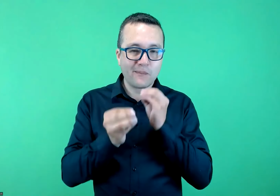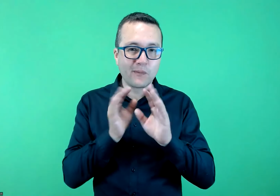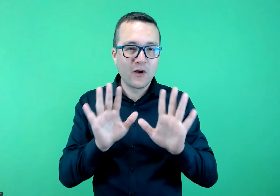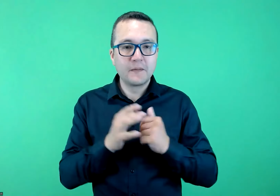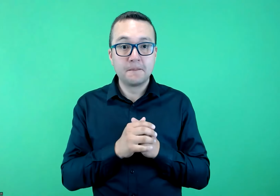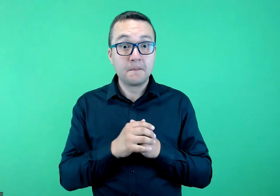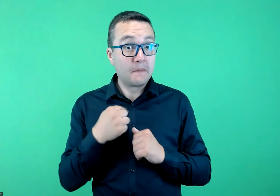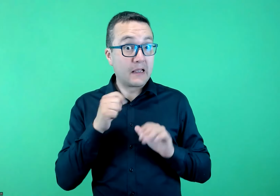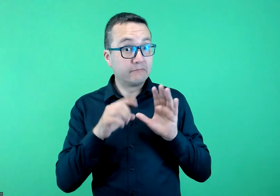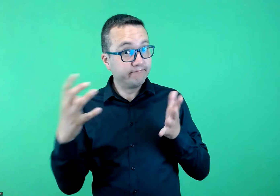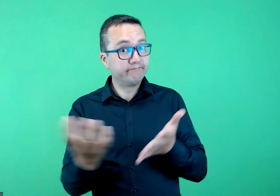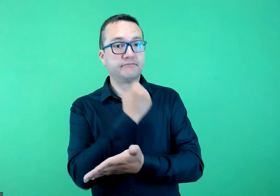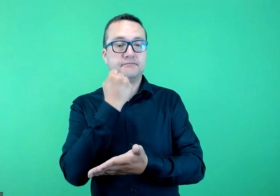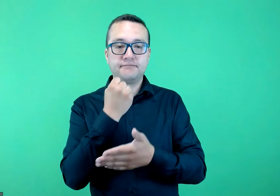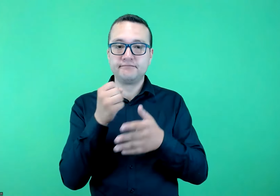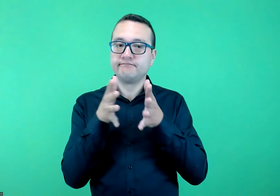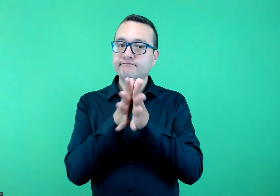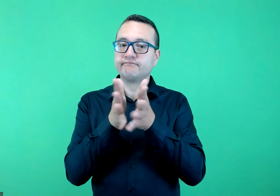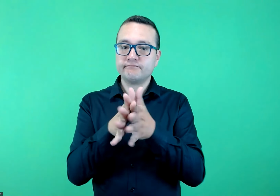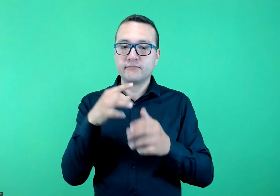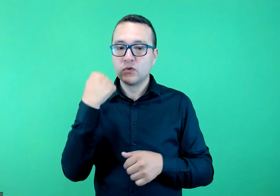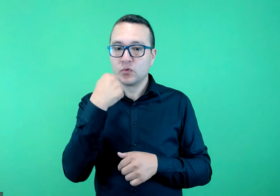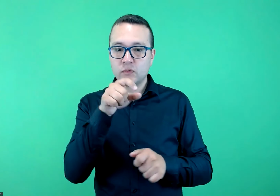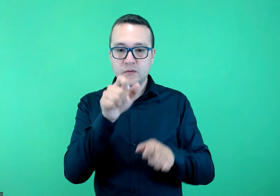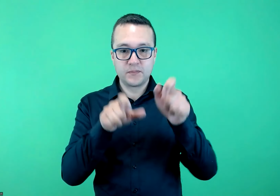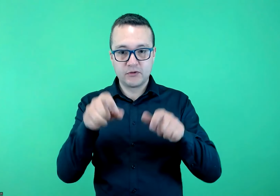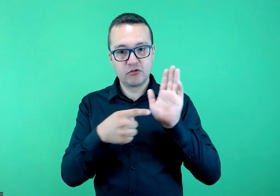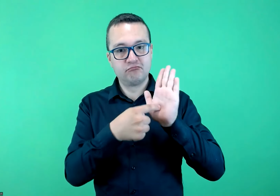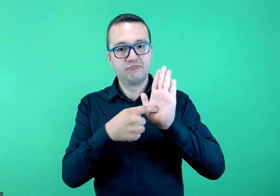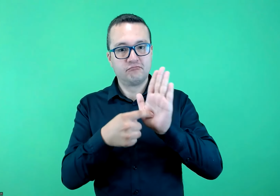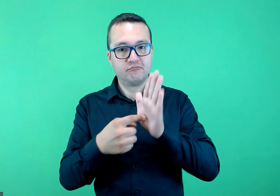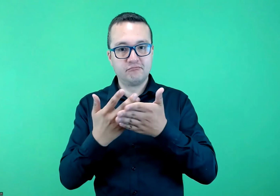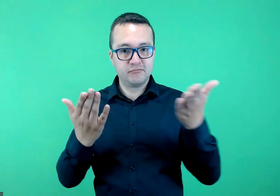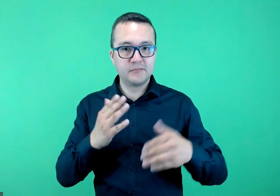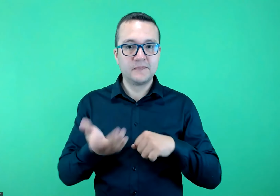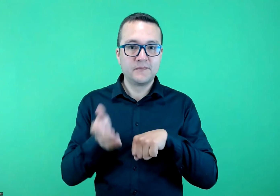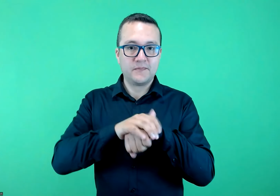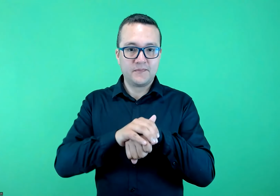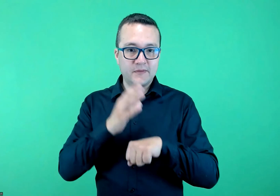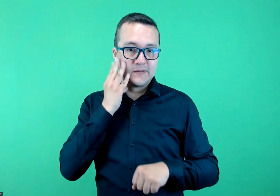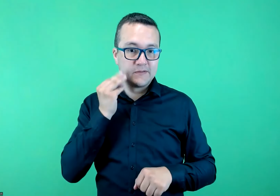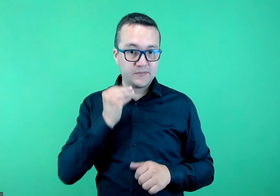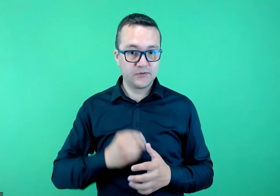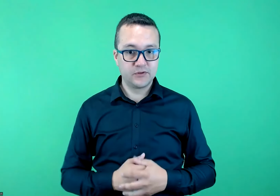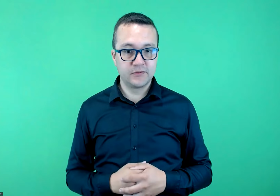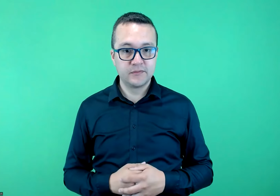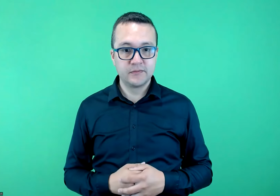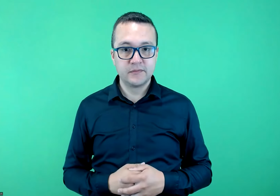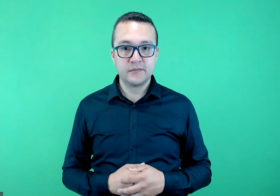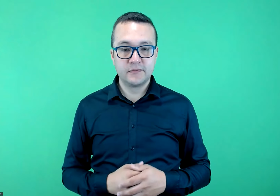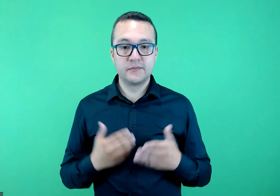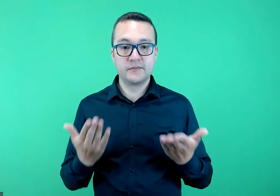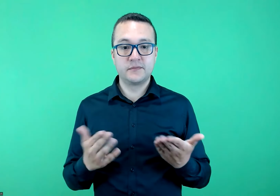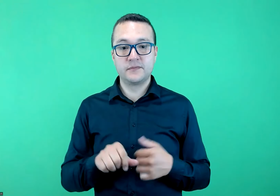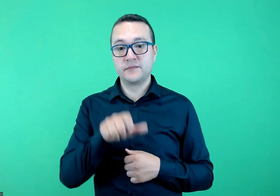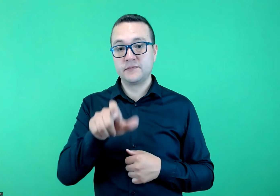virtual seminars, if you allow me, I will take this chance to begin presenting those who will be our expert panelists. And we are actually honored to